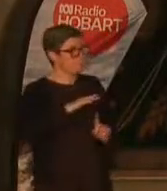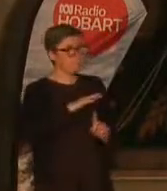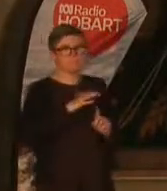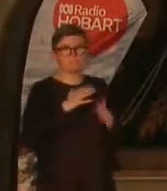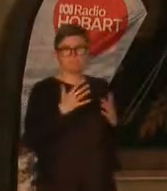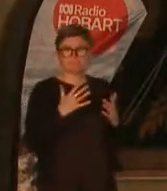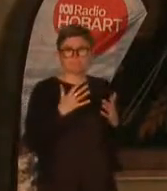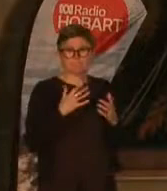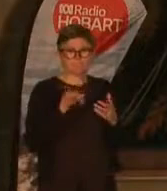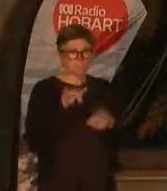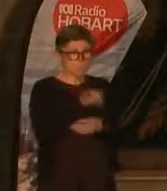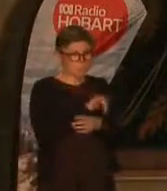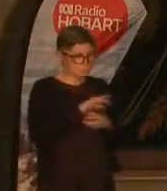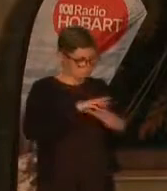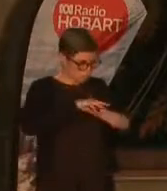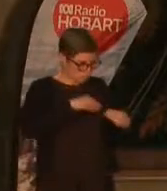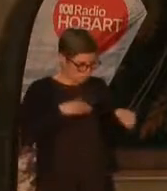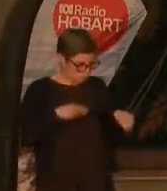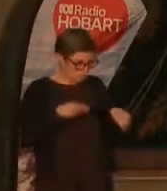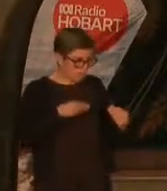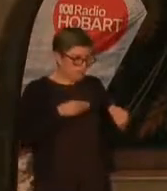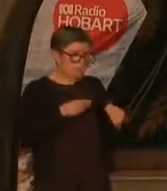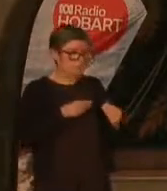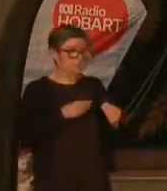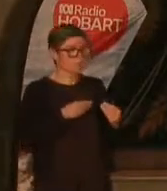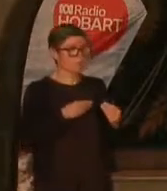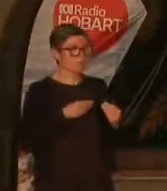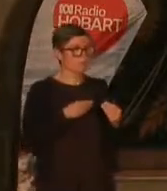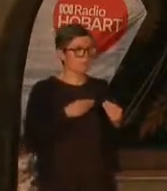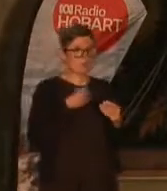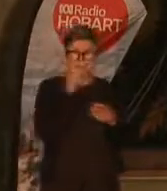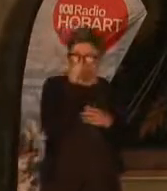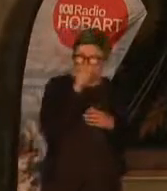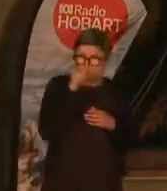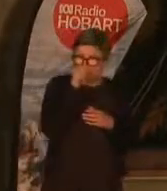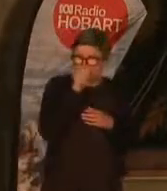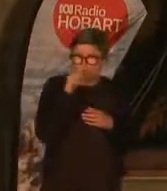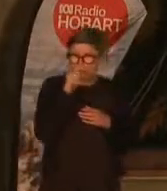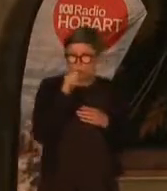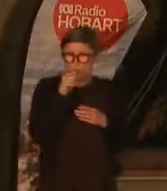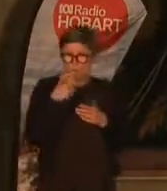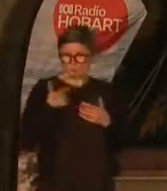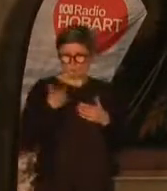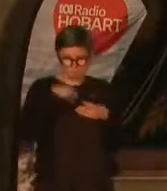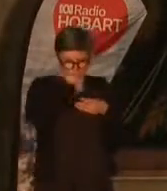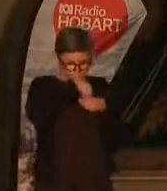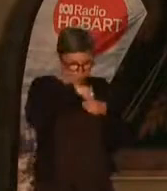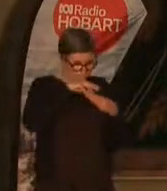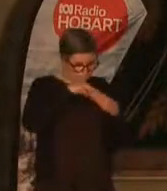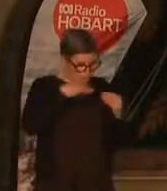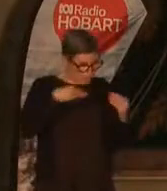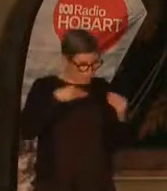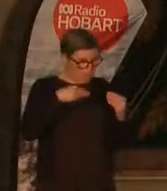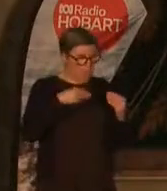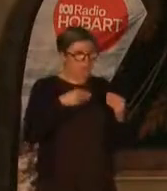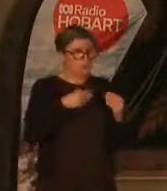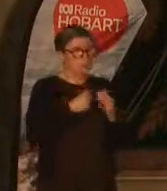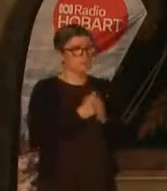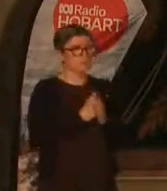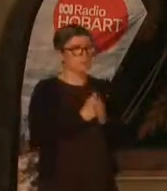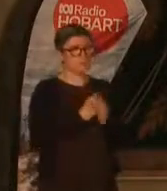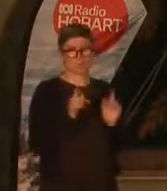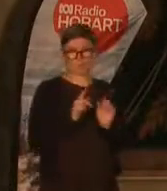you know, the shells and the animals, the marine animals that are part of the shell themselves, and then of course